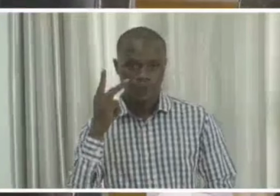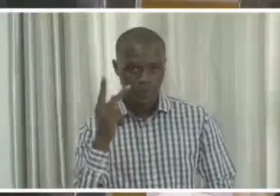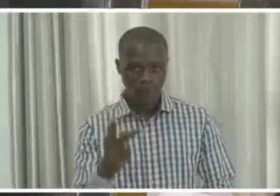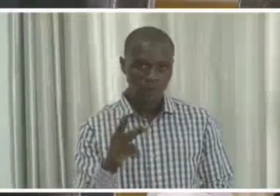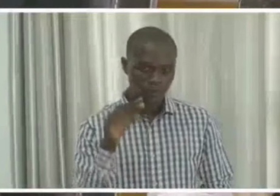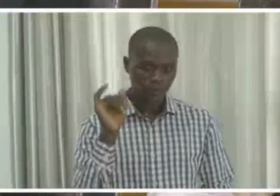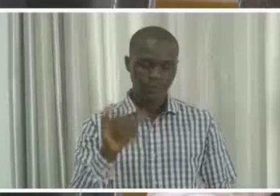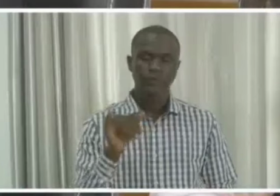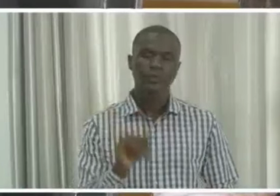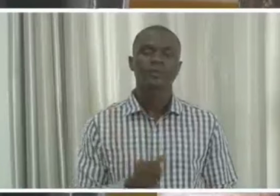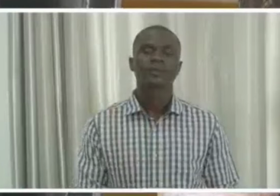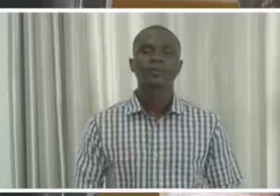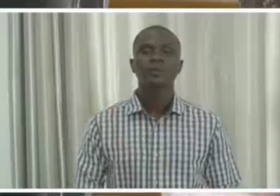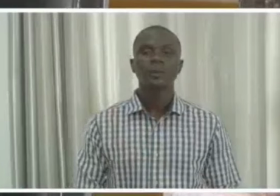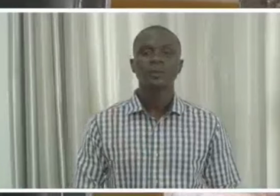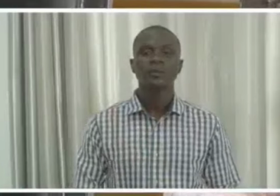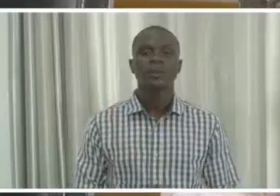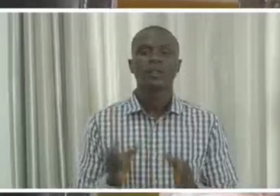the UN